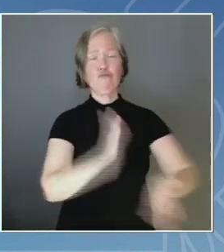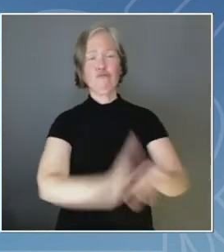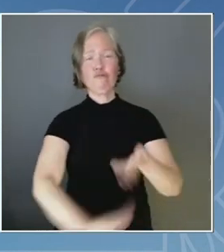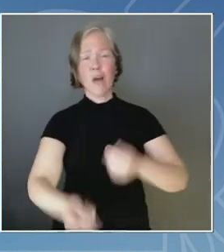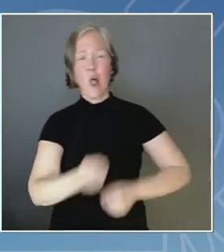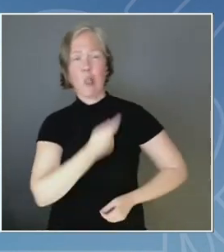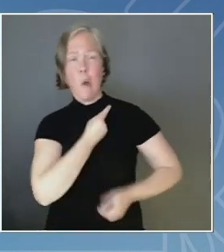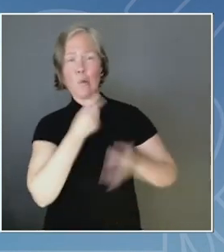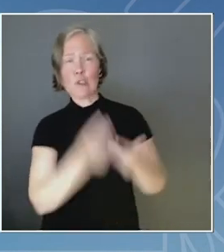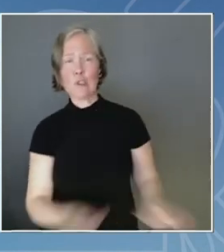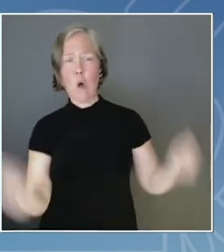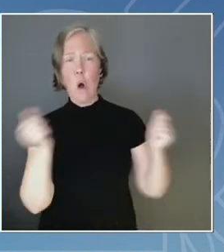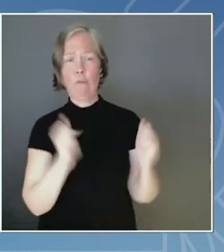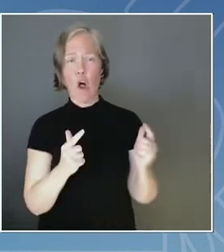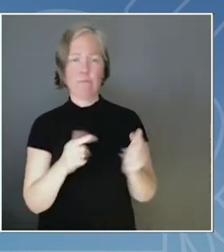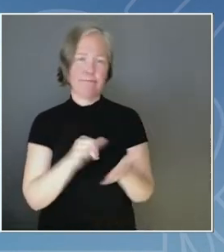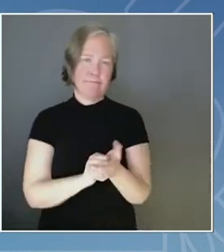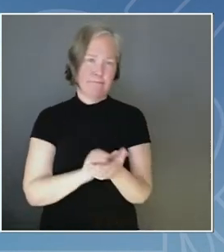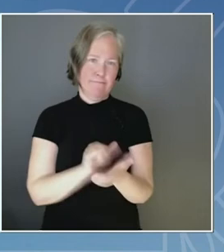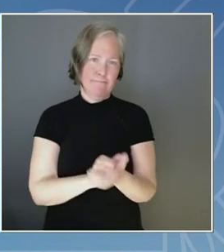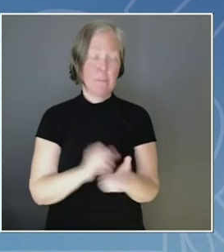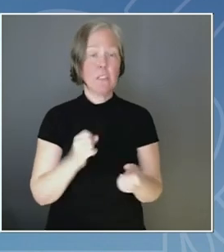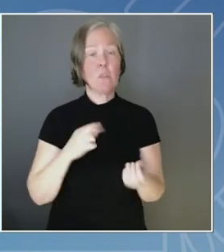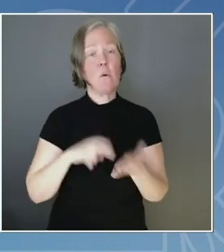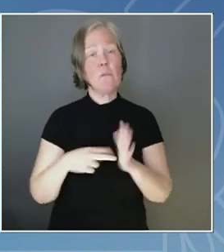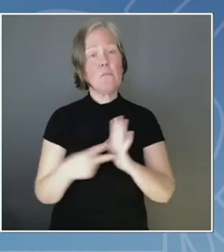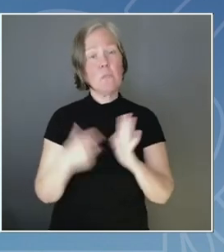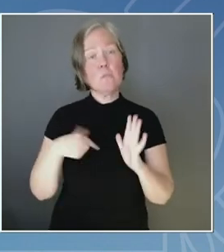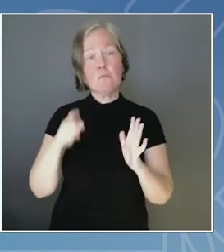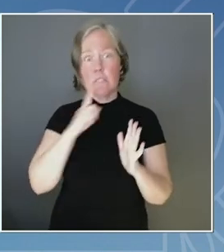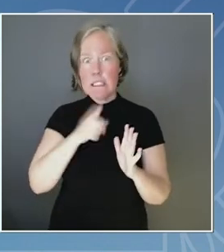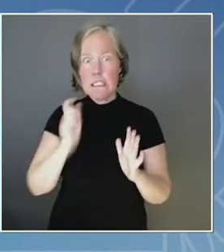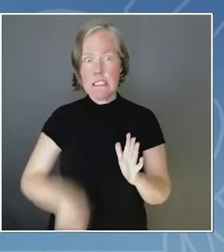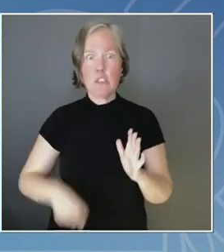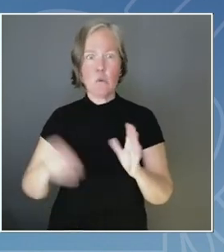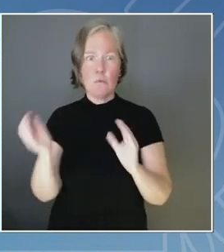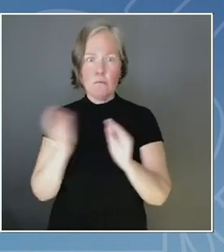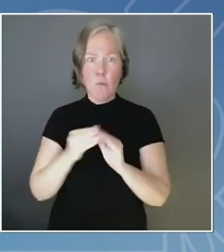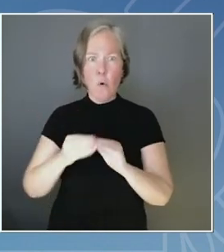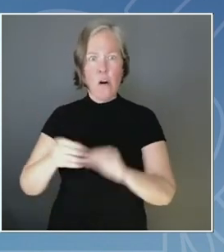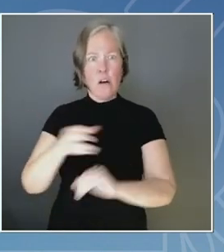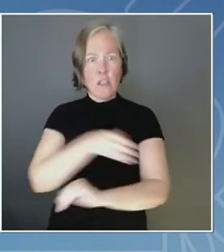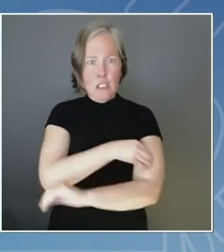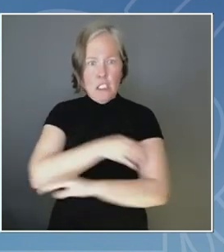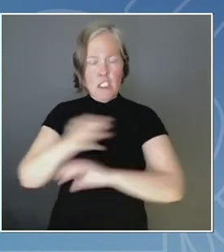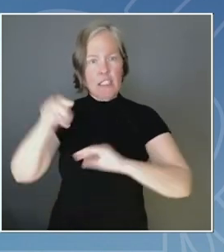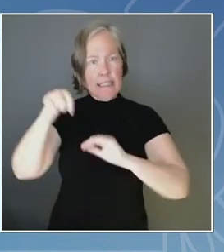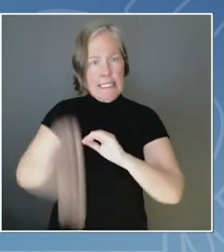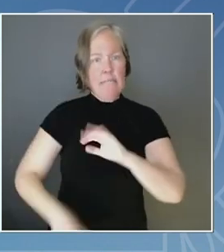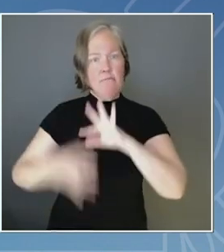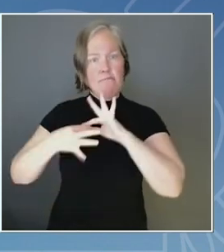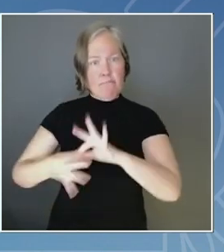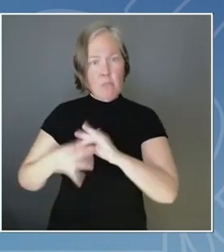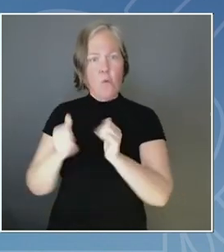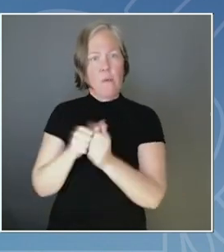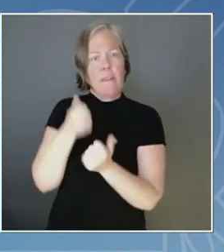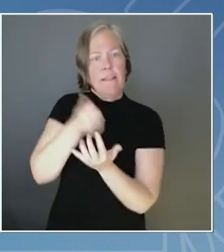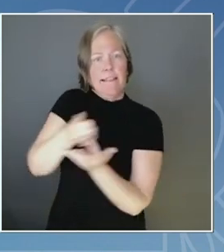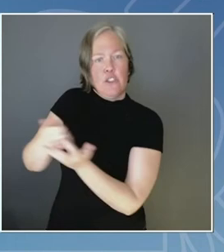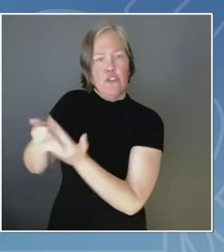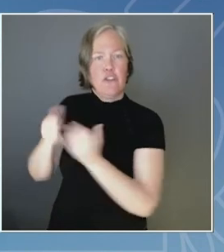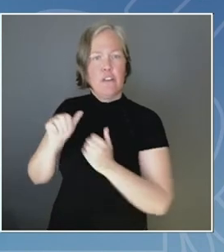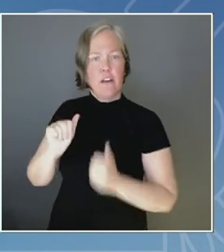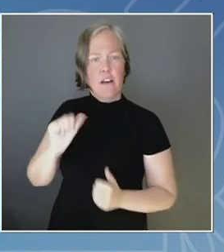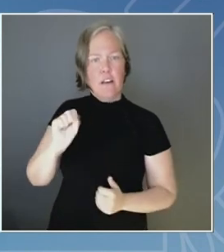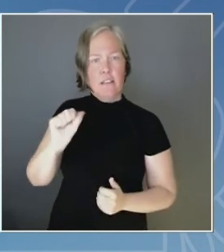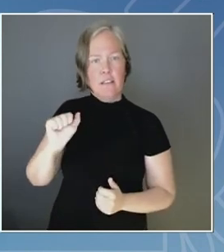forward to expanding our relationship, deepening our relationship with the ASEAN countries, and really facing head